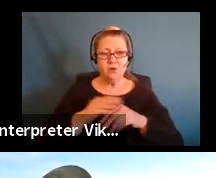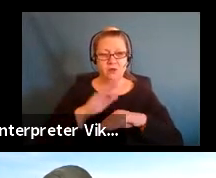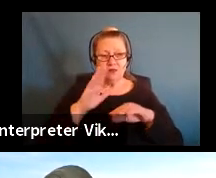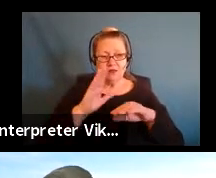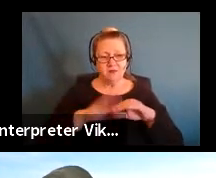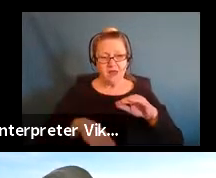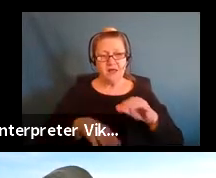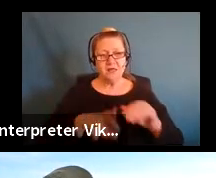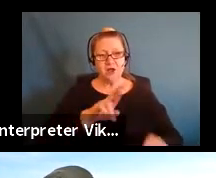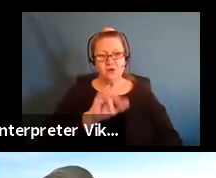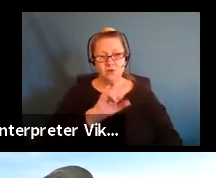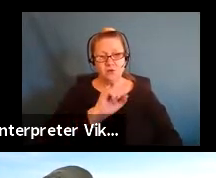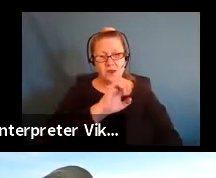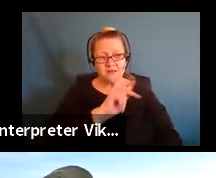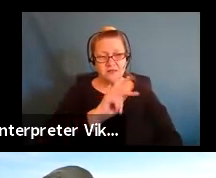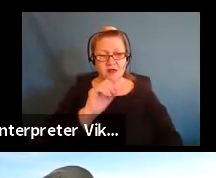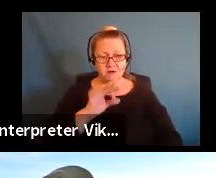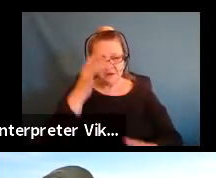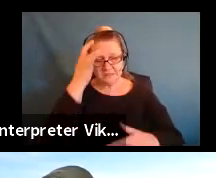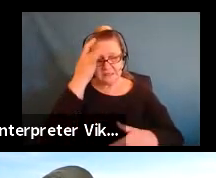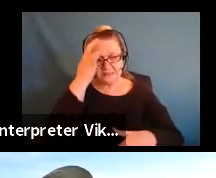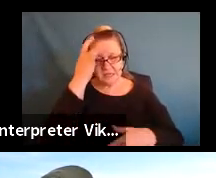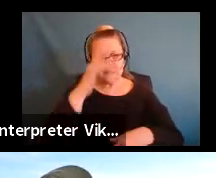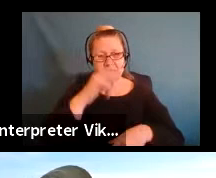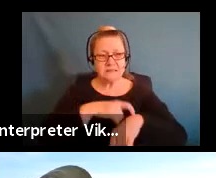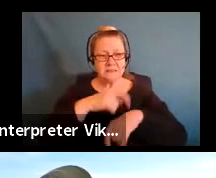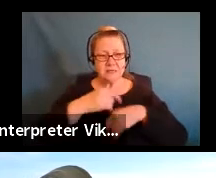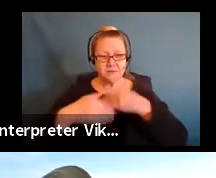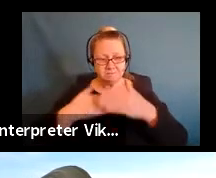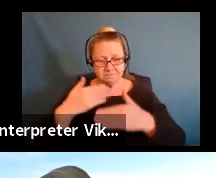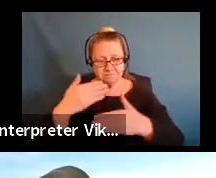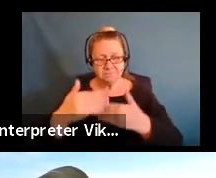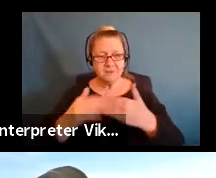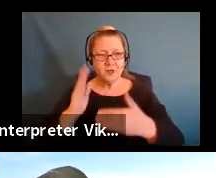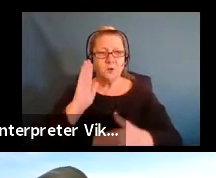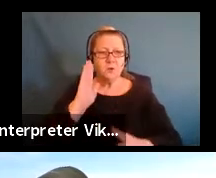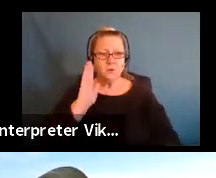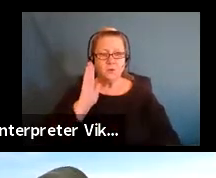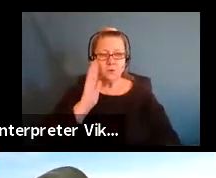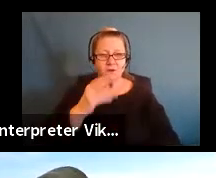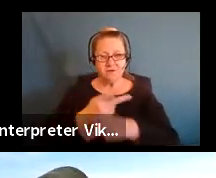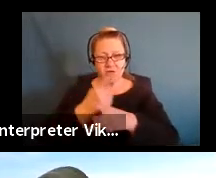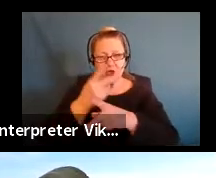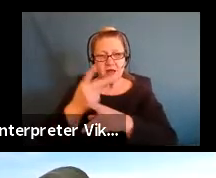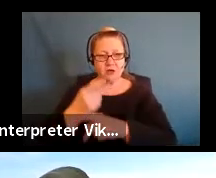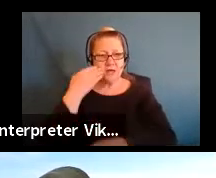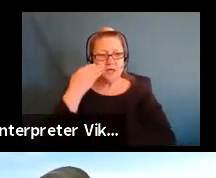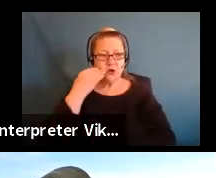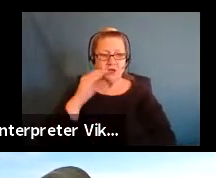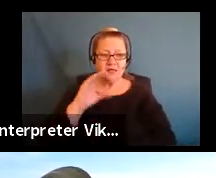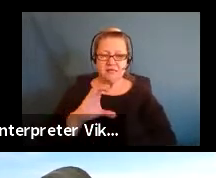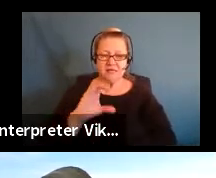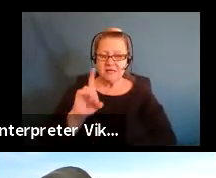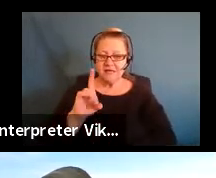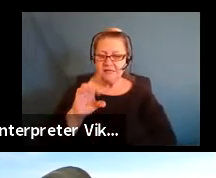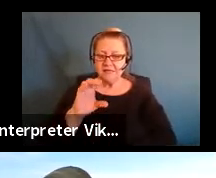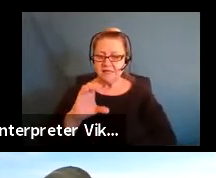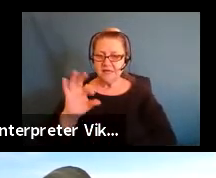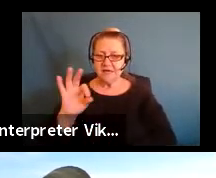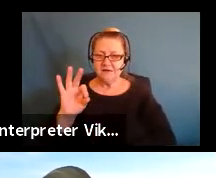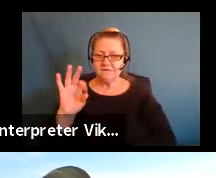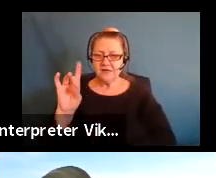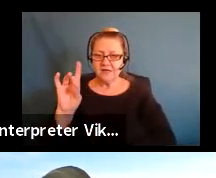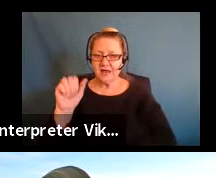that with time, we will be able to, and I know CDC, FDA, and other federal agencies